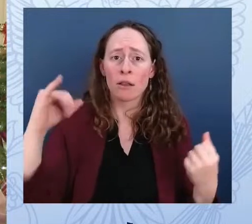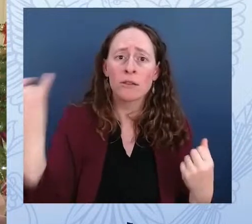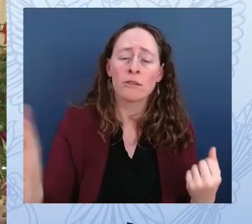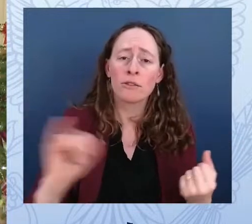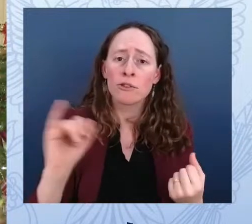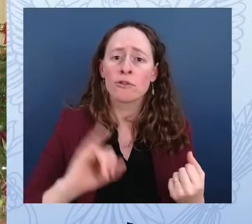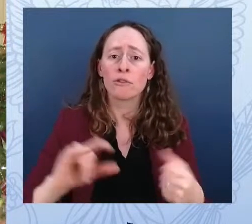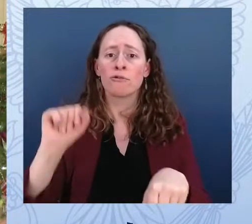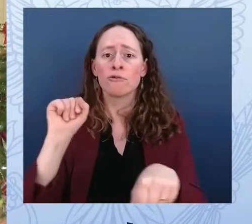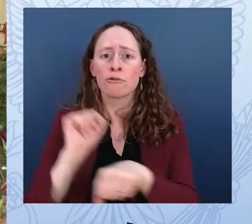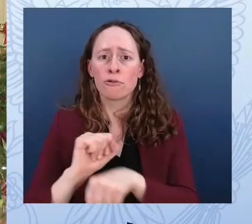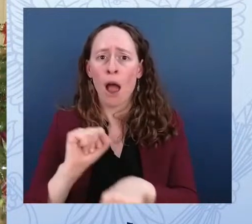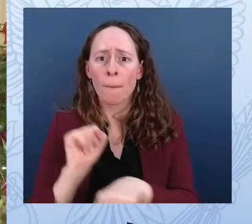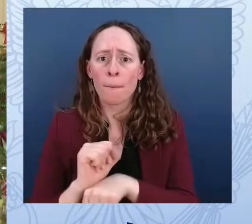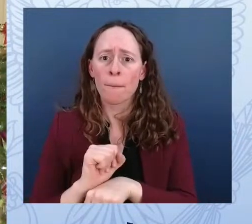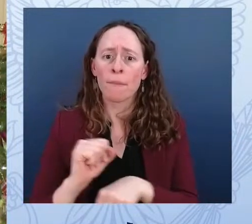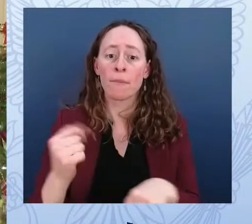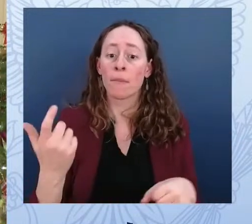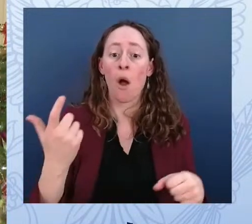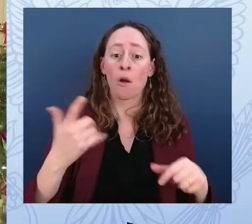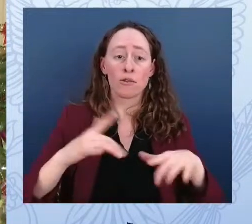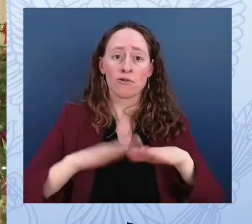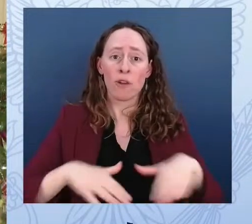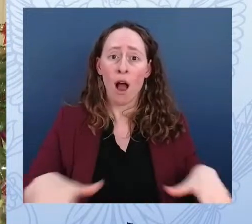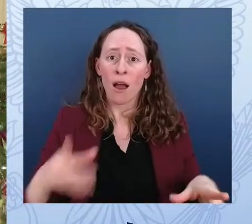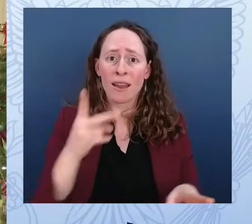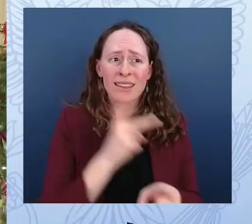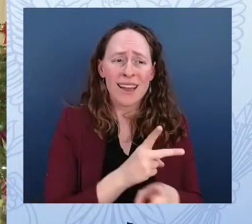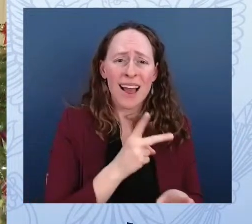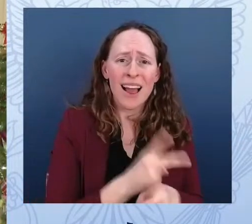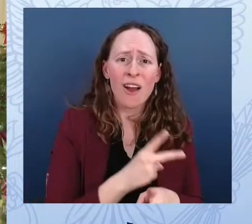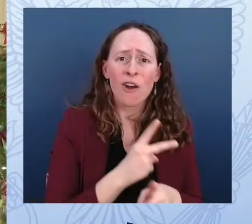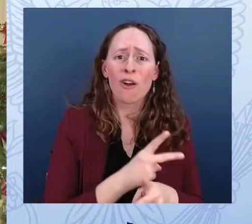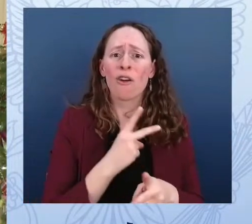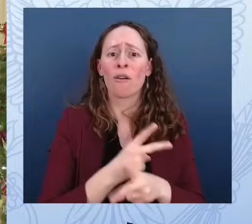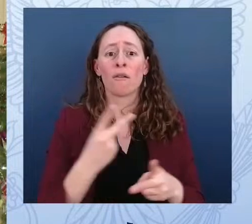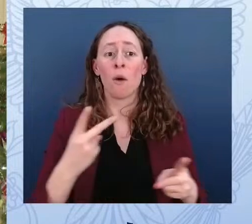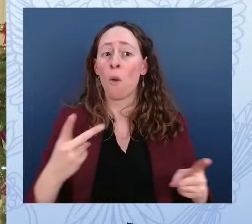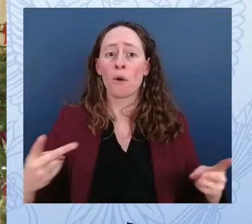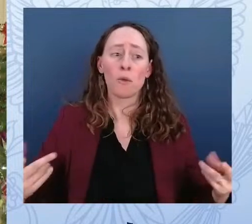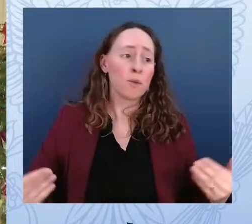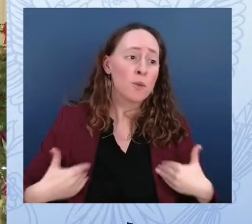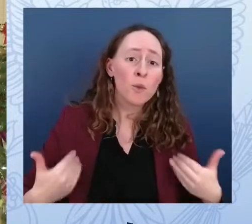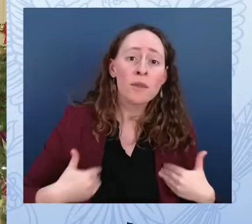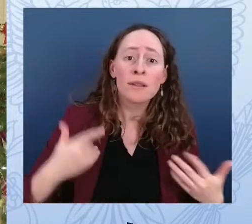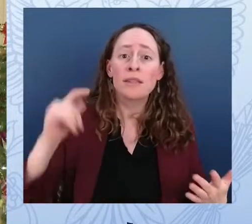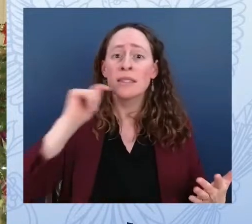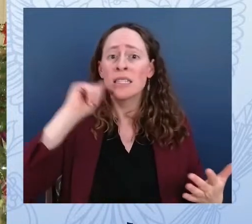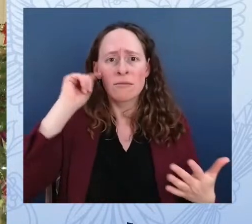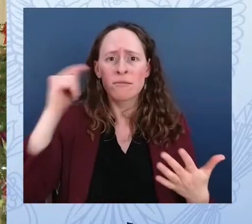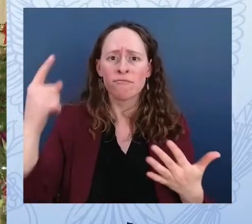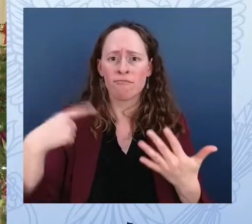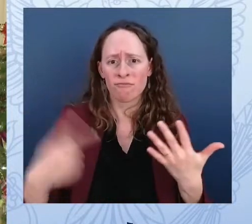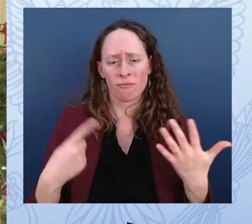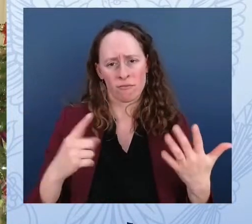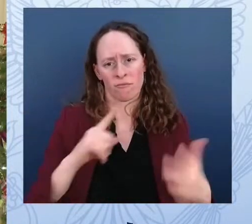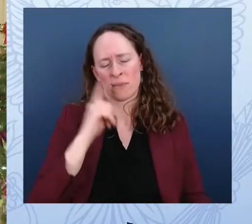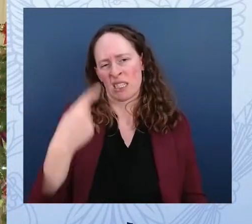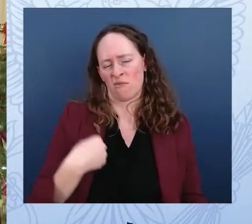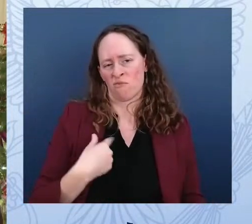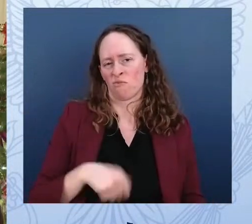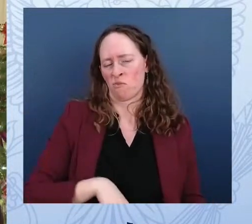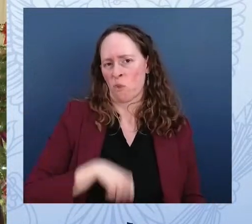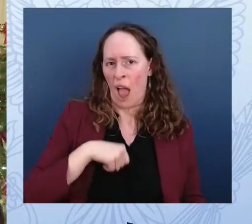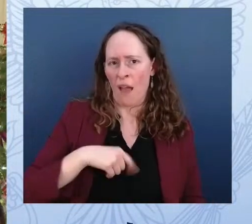youth services. We're very proud of what the National Guard does for our nation. And we even had some members